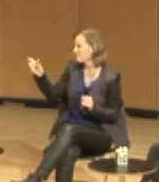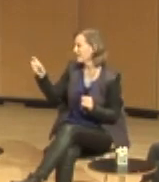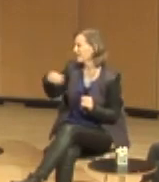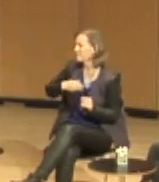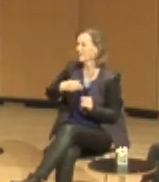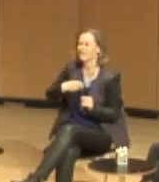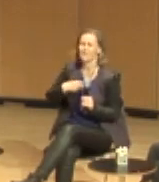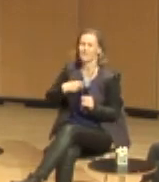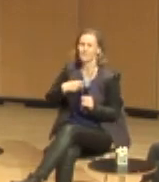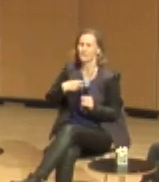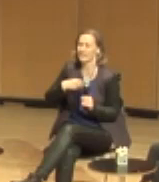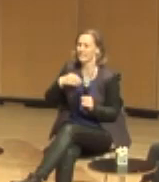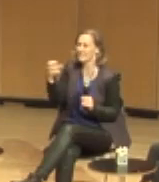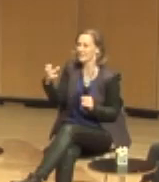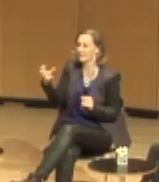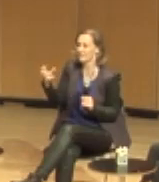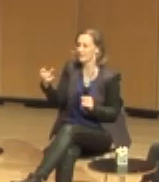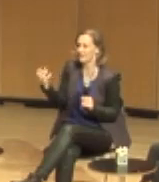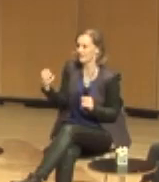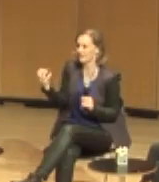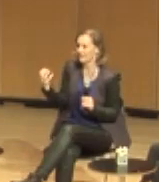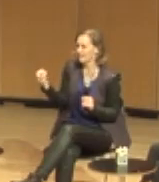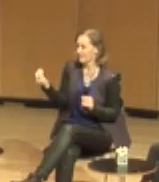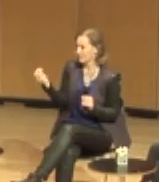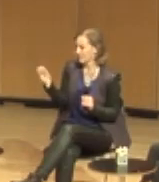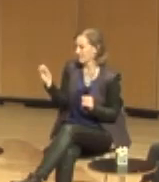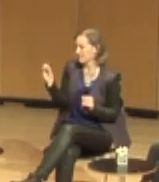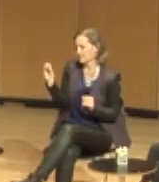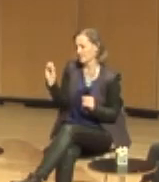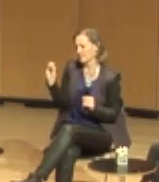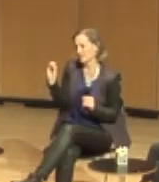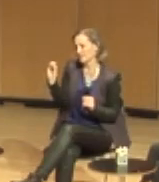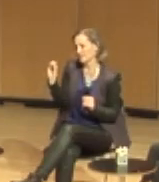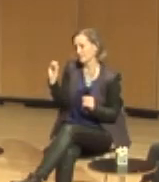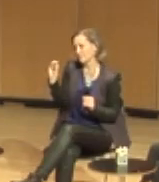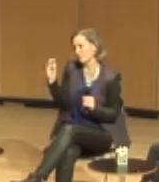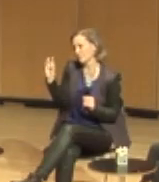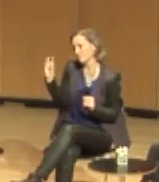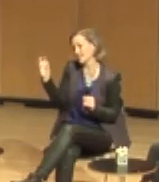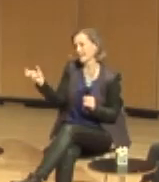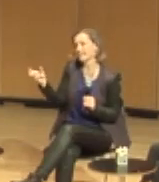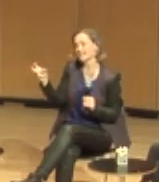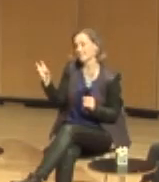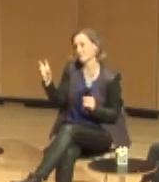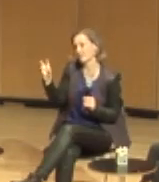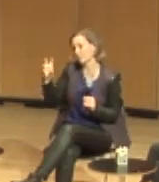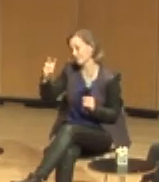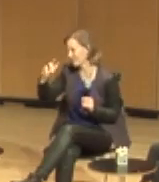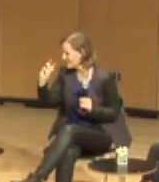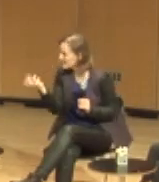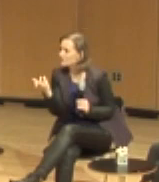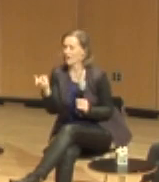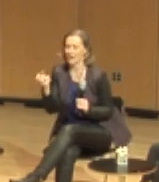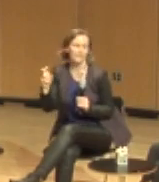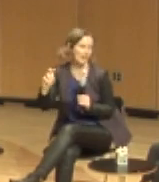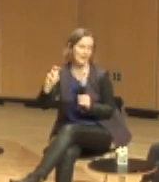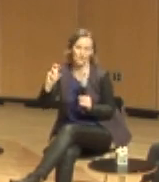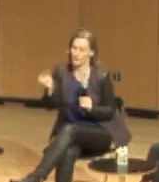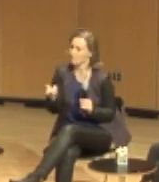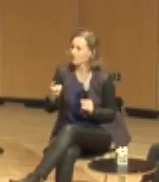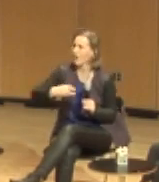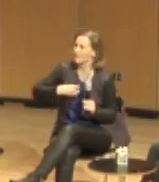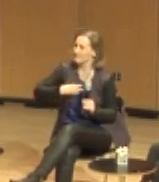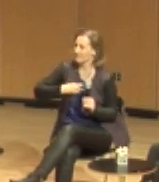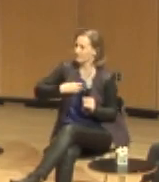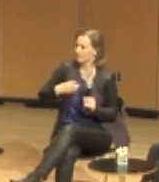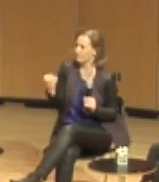from somewhere like one of my favorite because there are there are definitely the the text that the plays hinge on that I